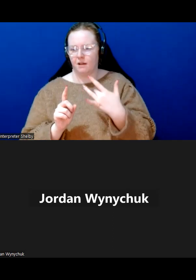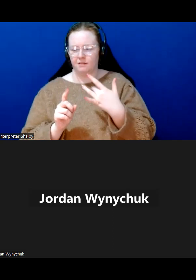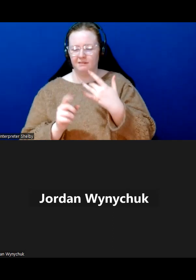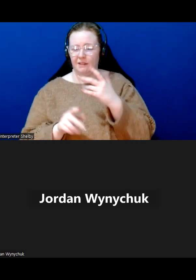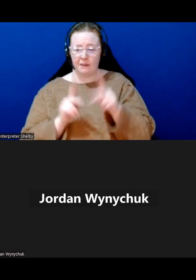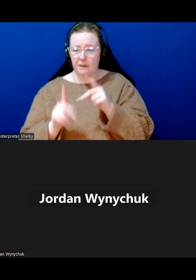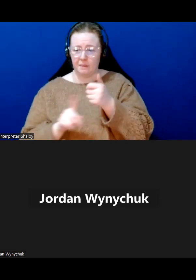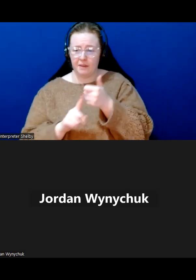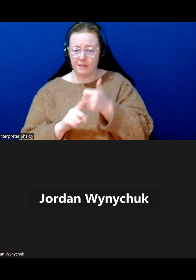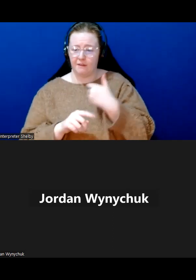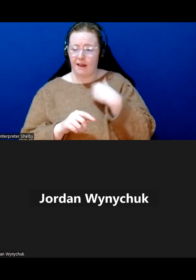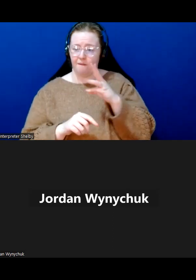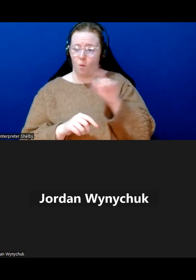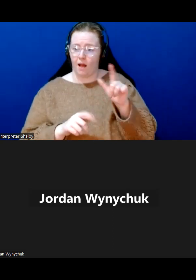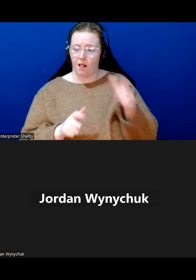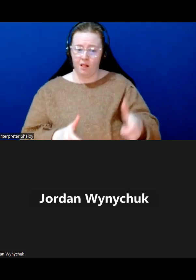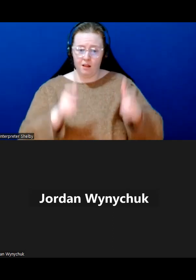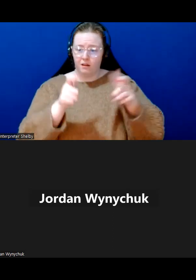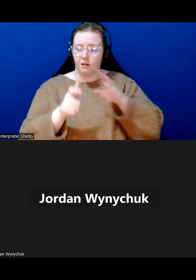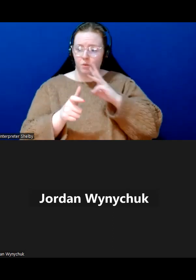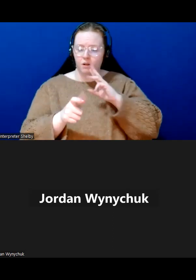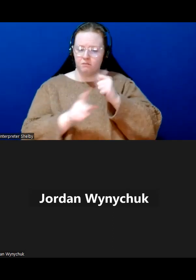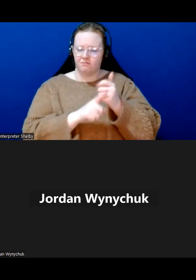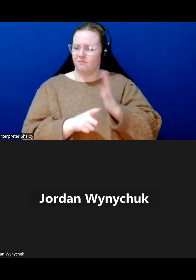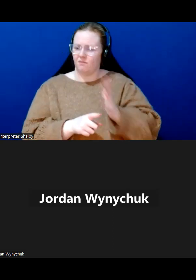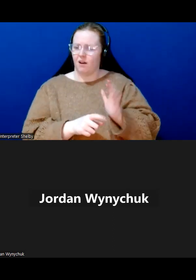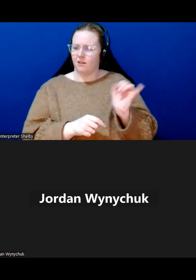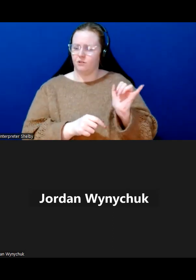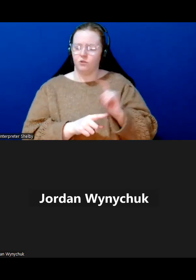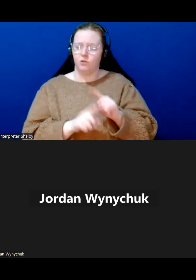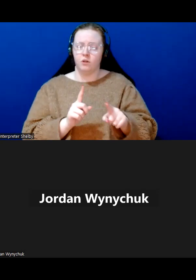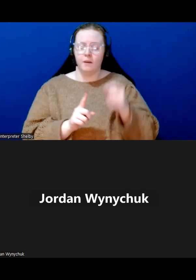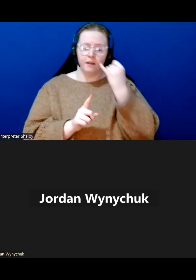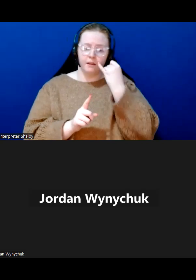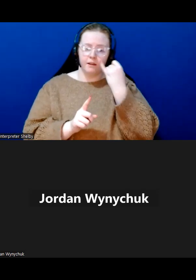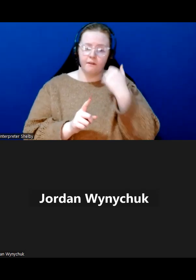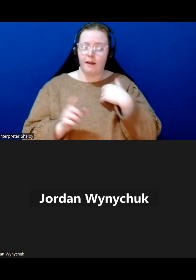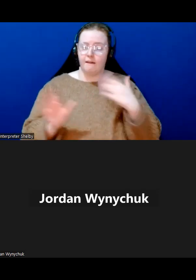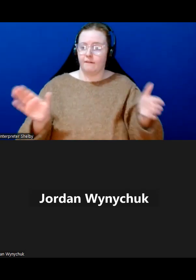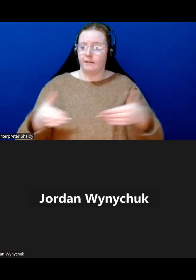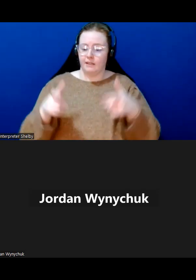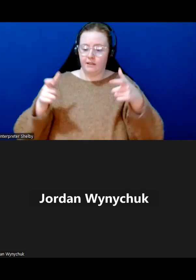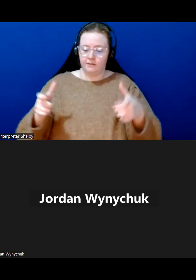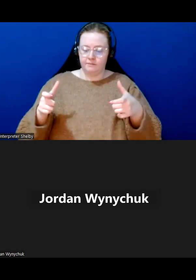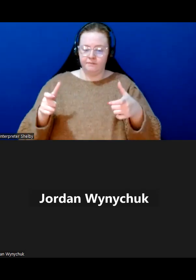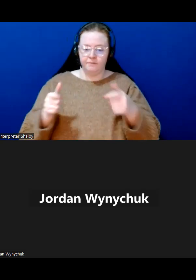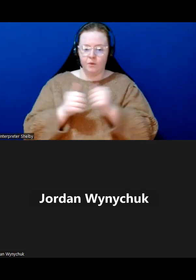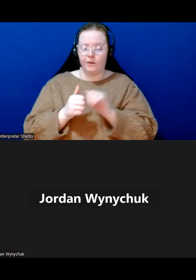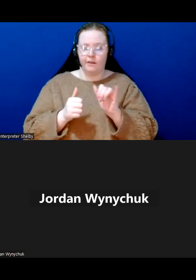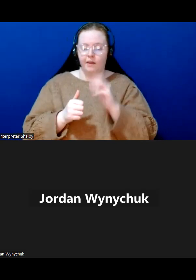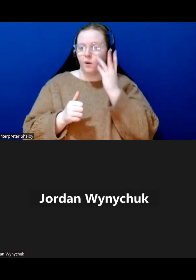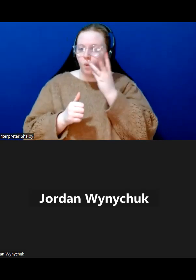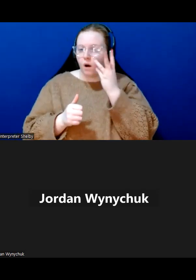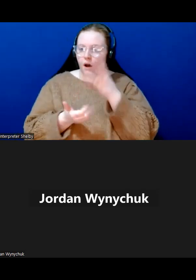they don't have, big issues. But if you put them in a container, like if you have a big wine bottle or a